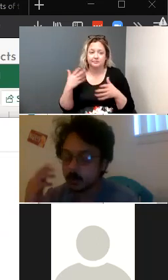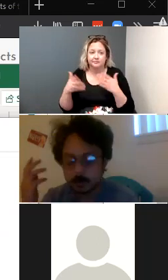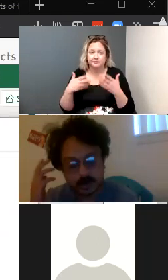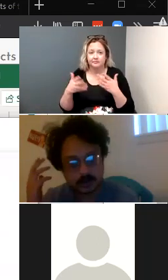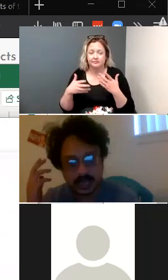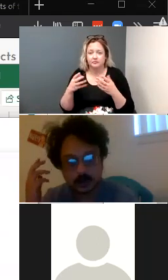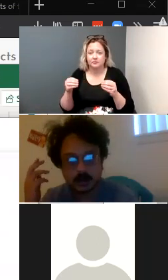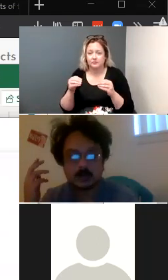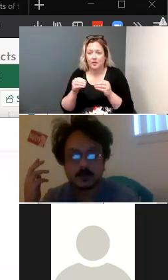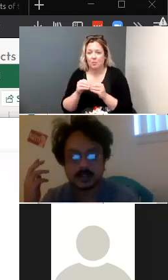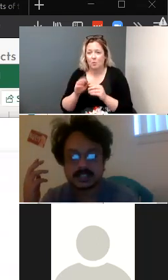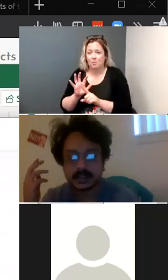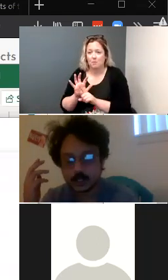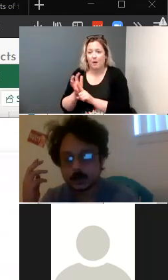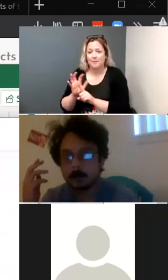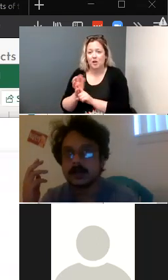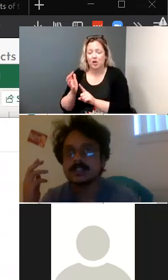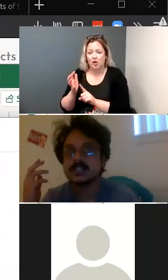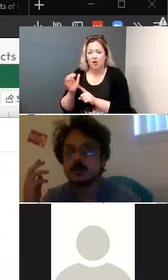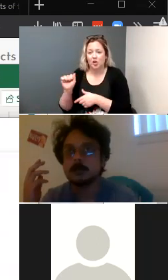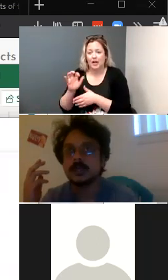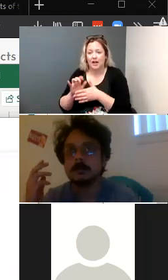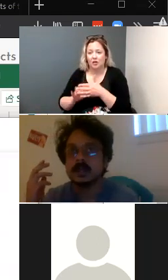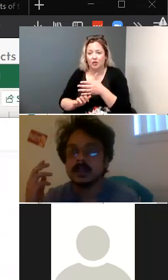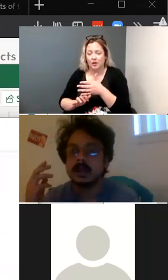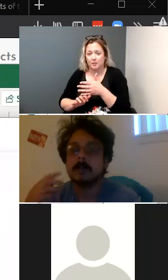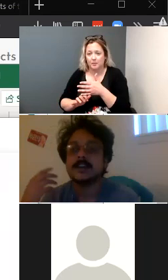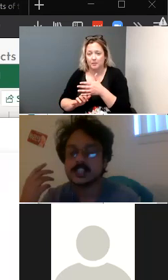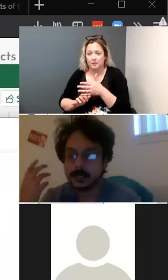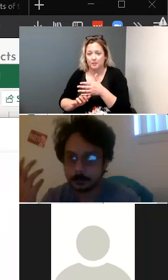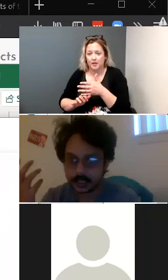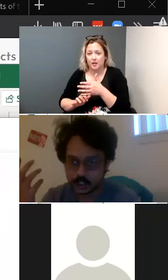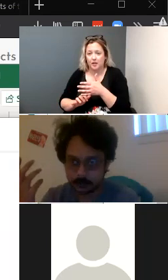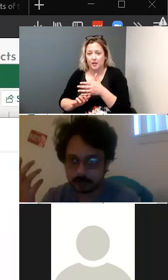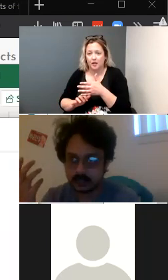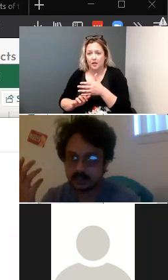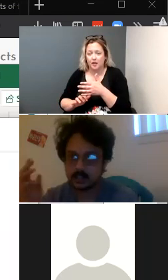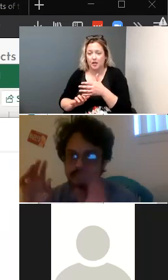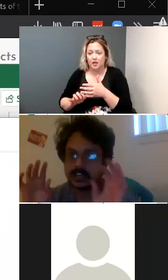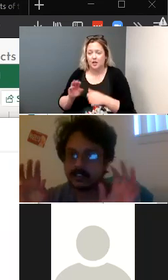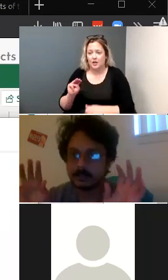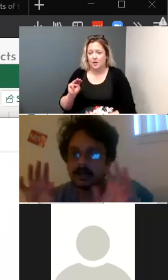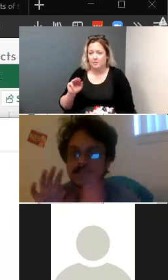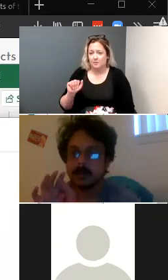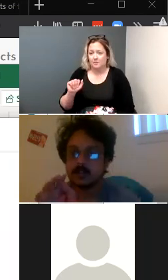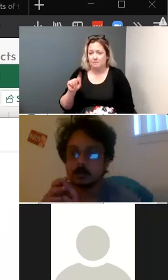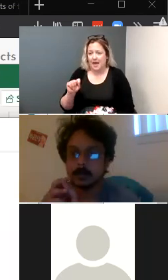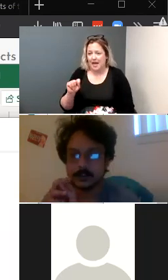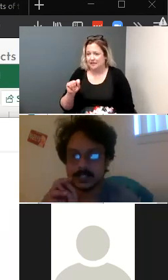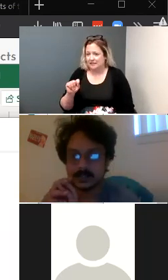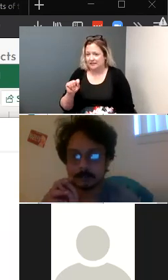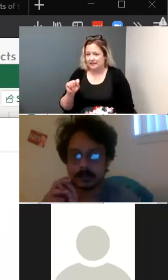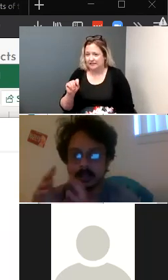let's say more popular algorithm for this n-cubed complexity would be matrix multiplication. So whenever we multiply